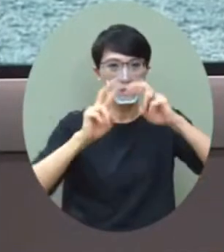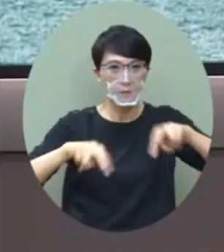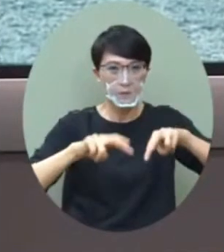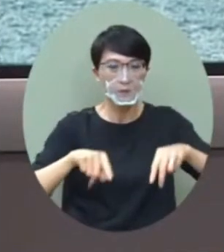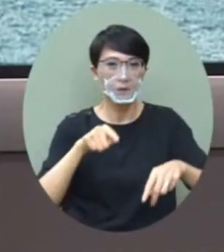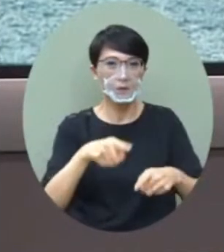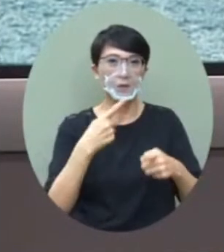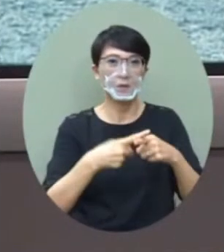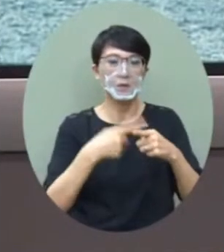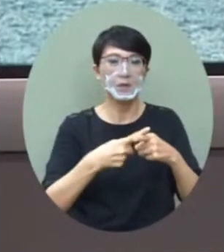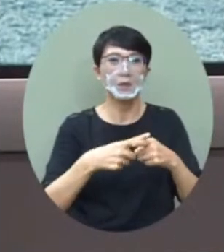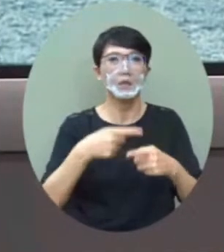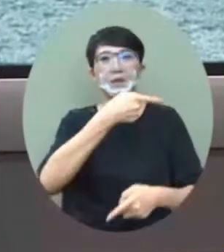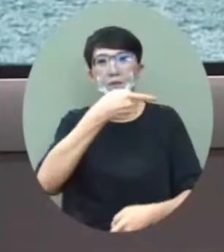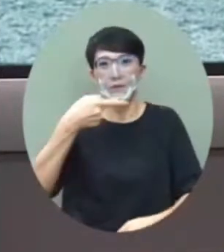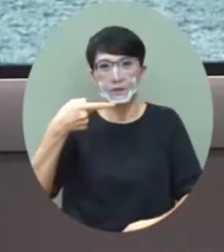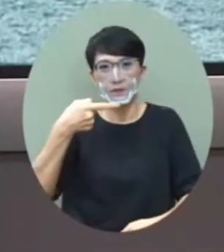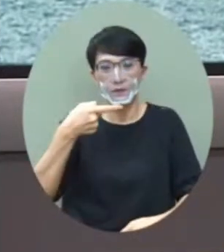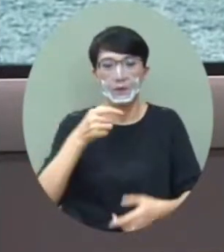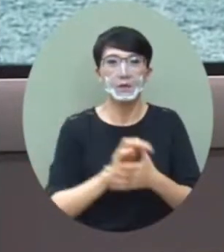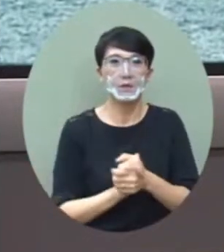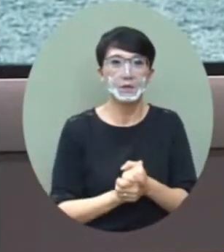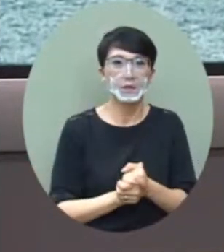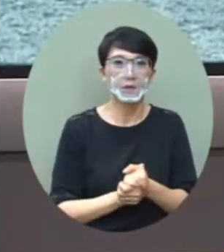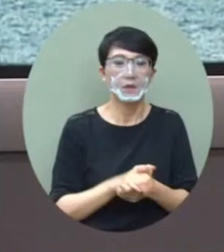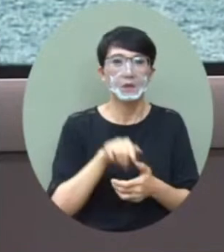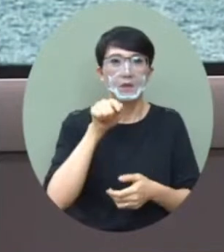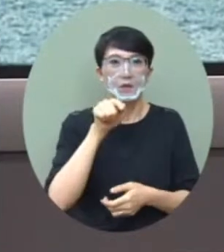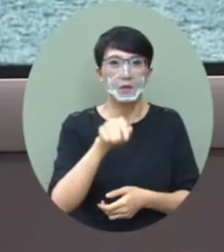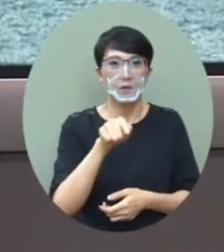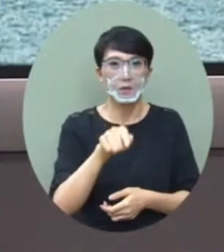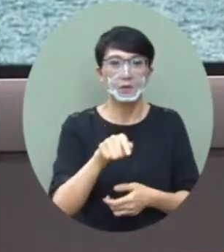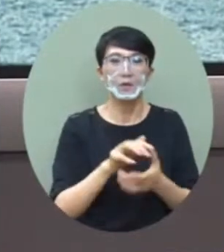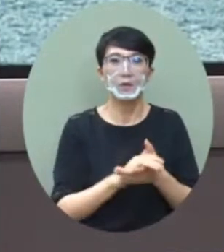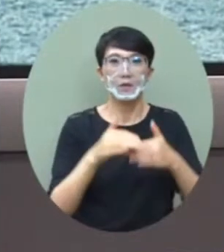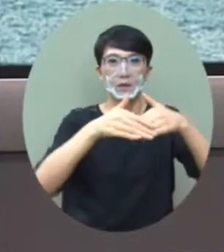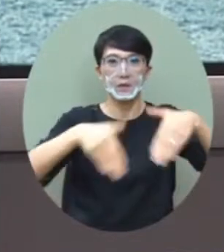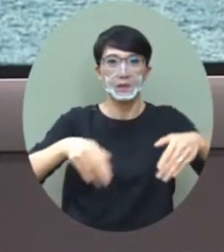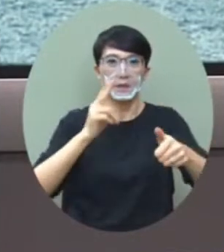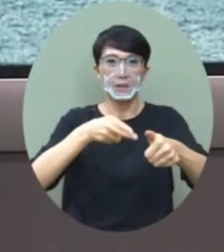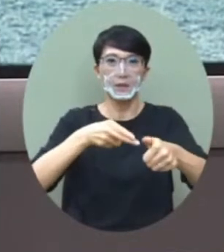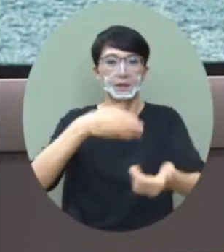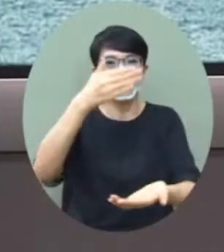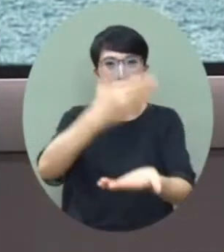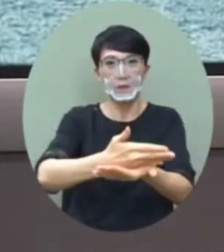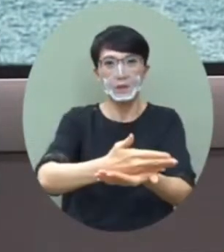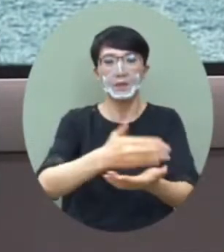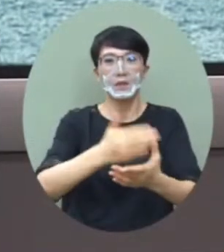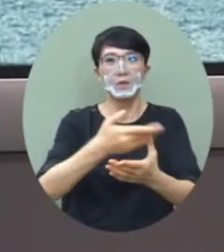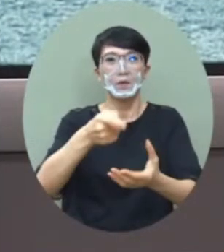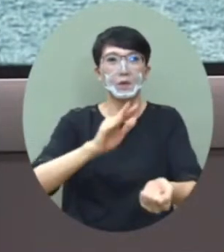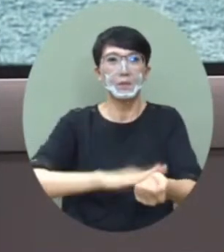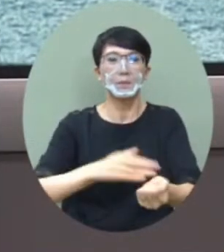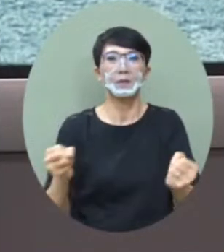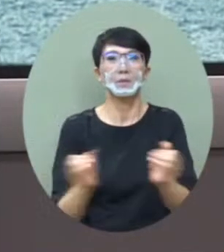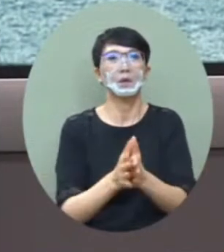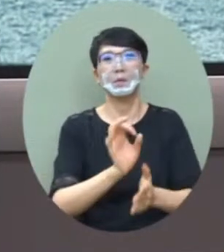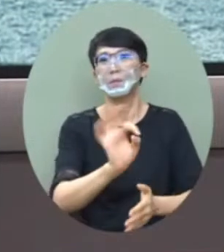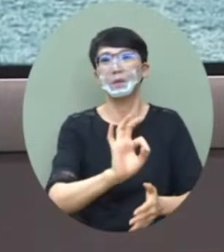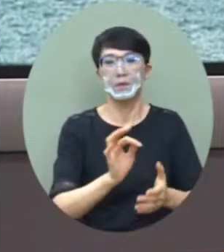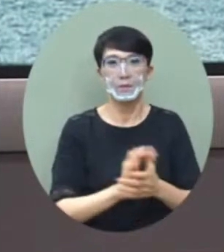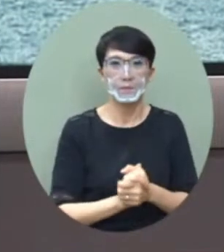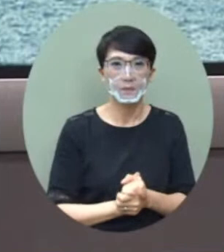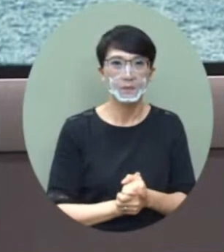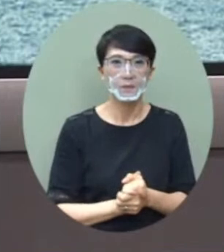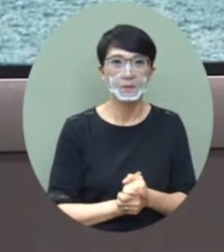some cases in which both lines were blurry, and those were actually